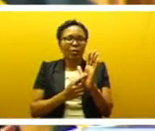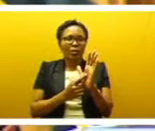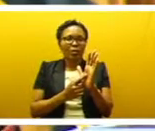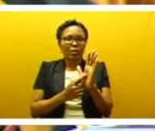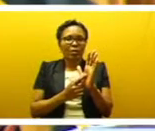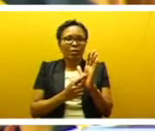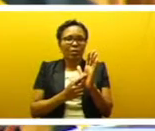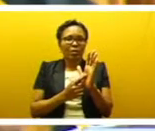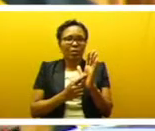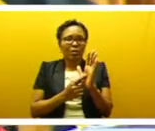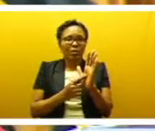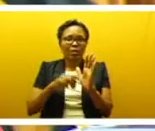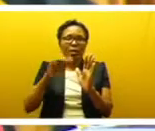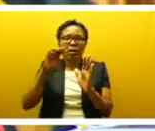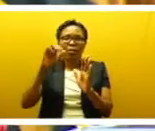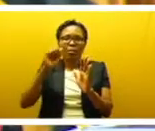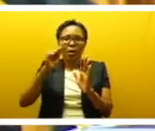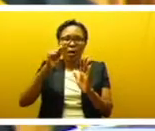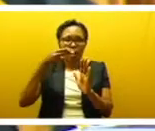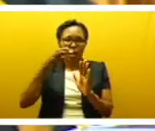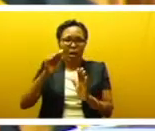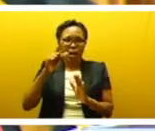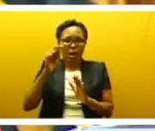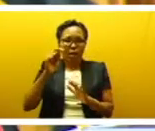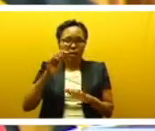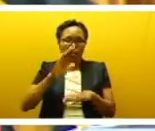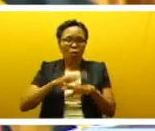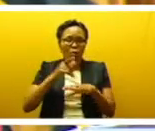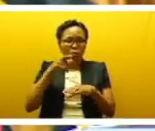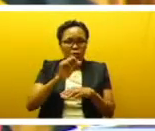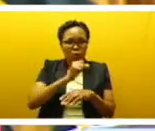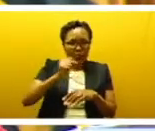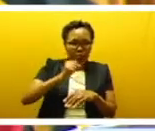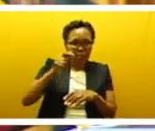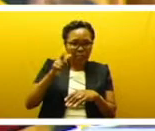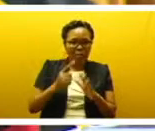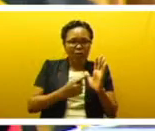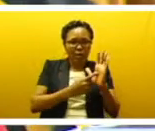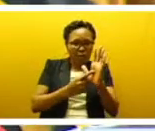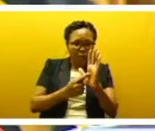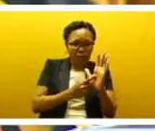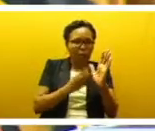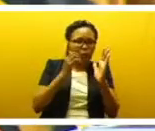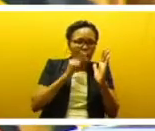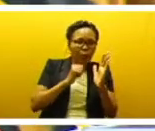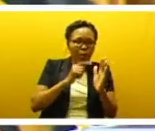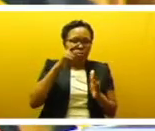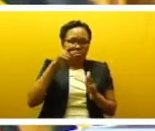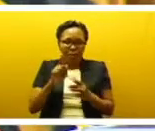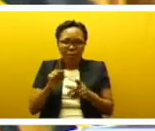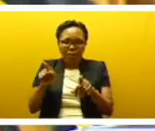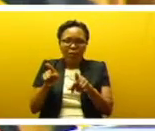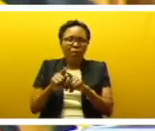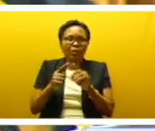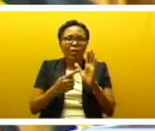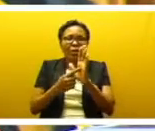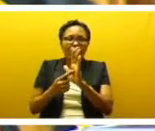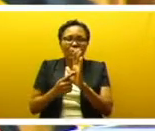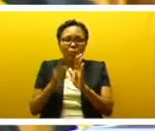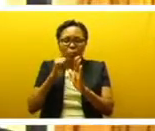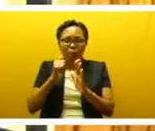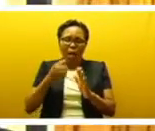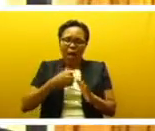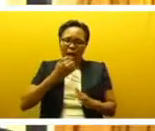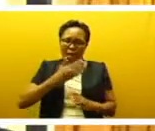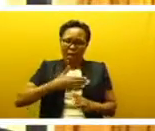Mr. Mahat on your side did demonstrate. And they have demonstrated. I appreciate what your ladyship